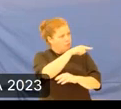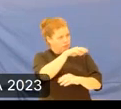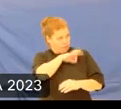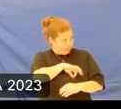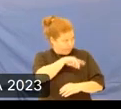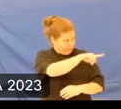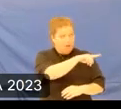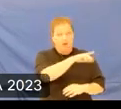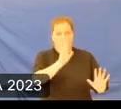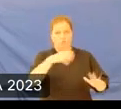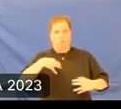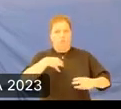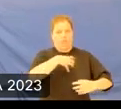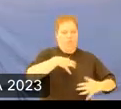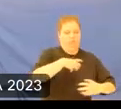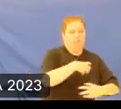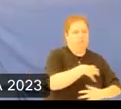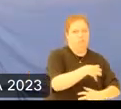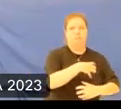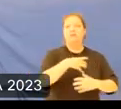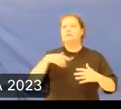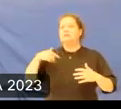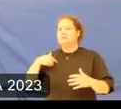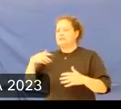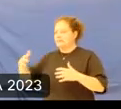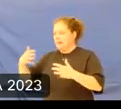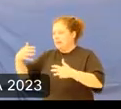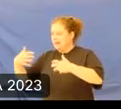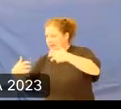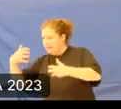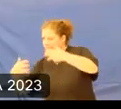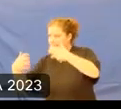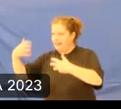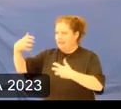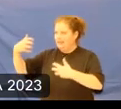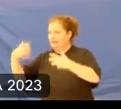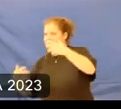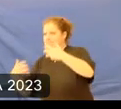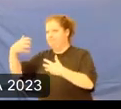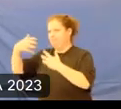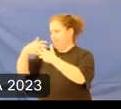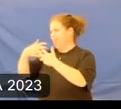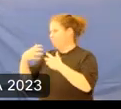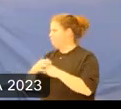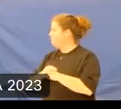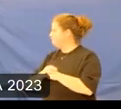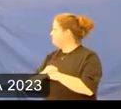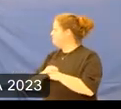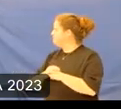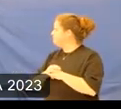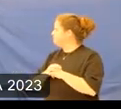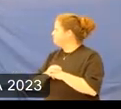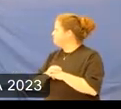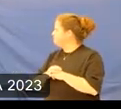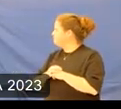midstream. We simply don't know whether this is possible, but if so, it may help to explain, I think, the speed that